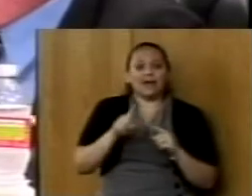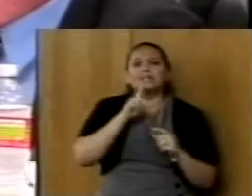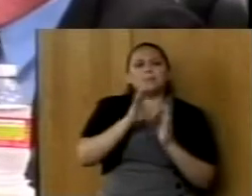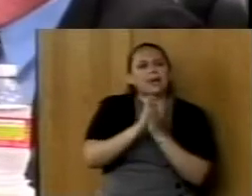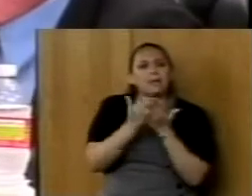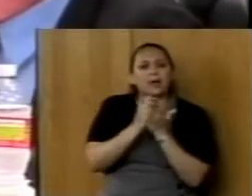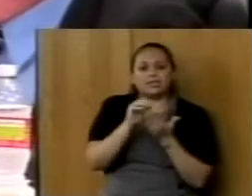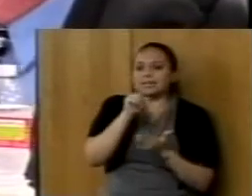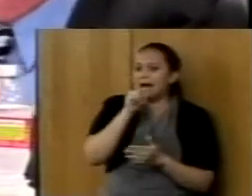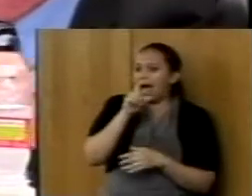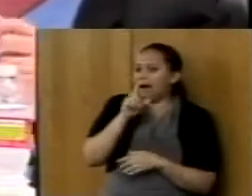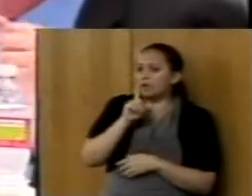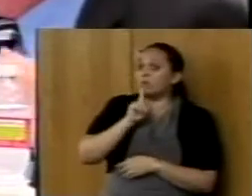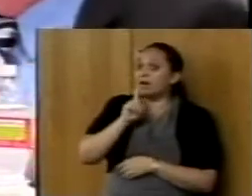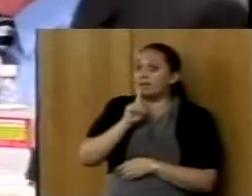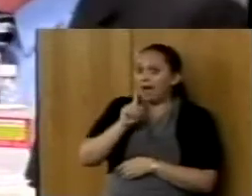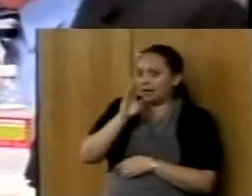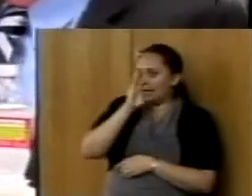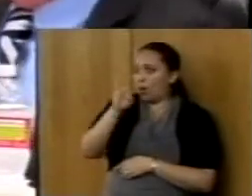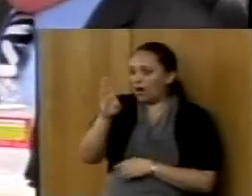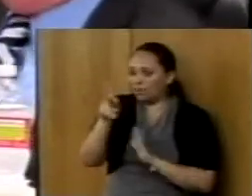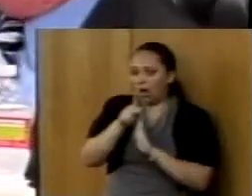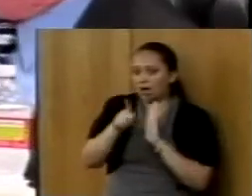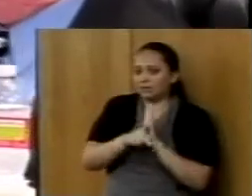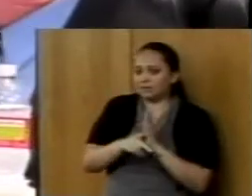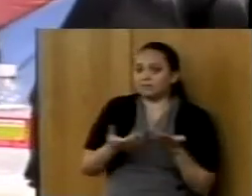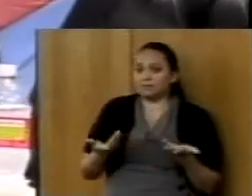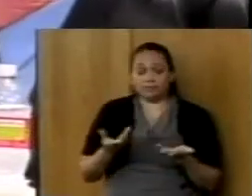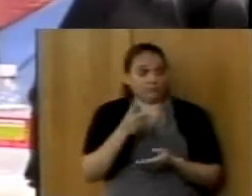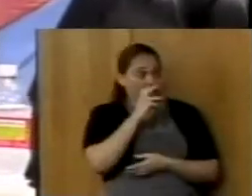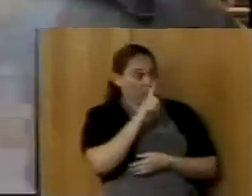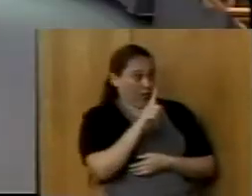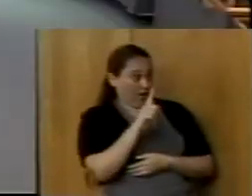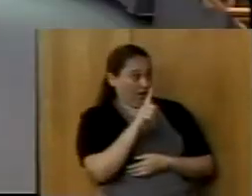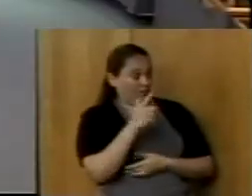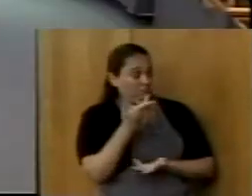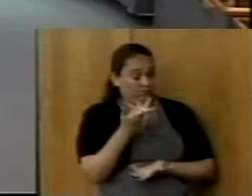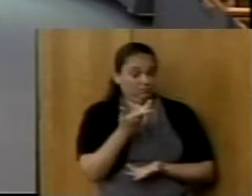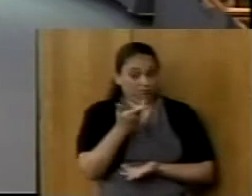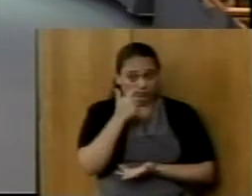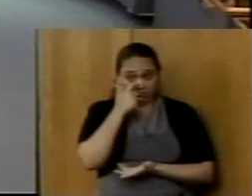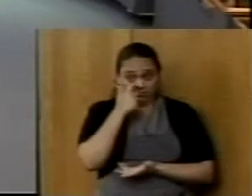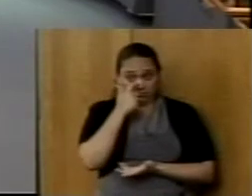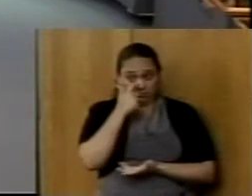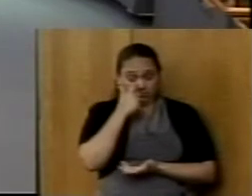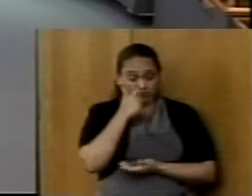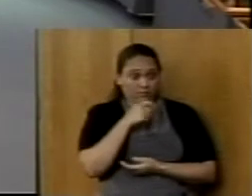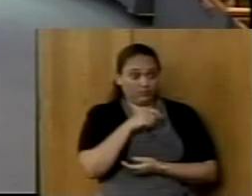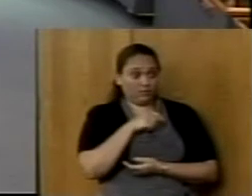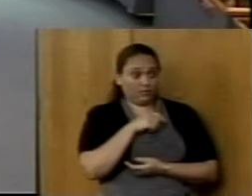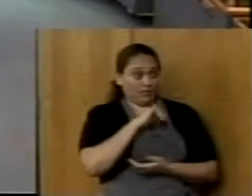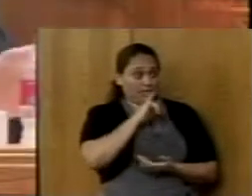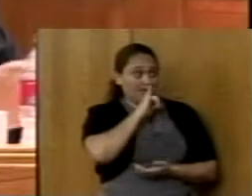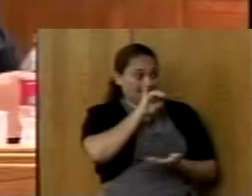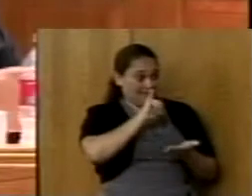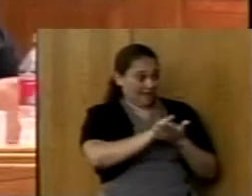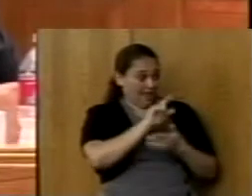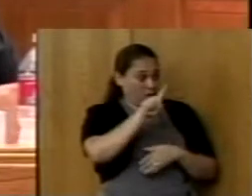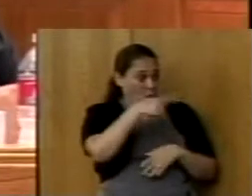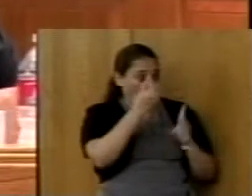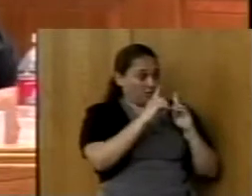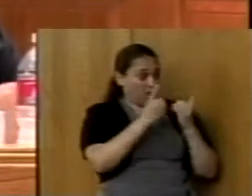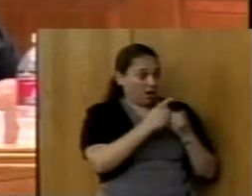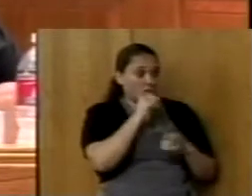not necessarily a direct policy. Well, sir, is that the only department that doesn't have the